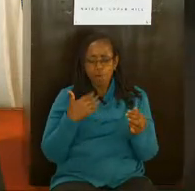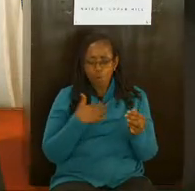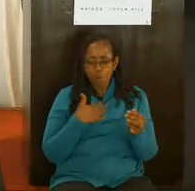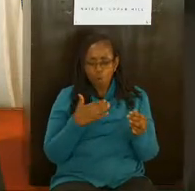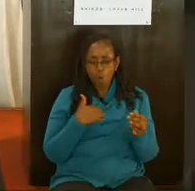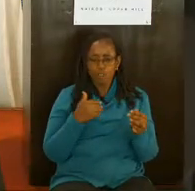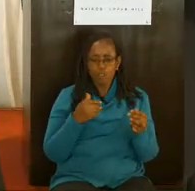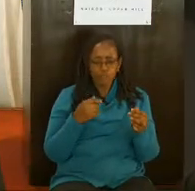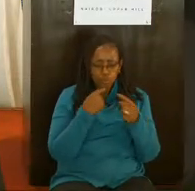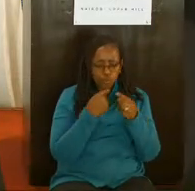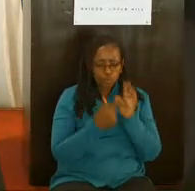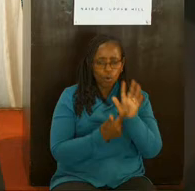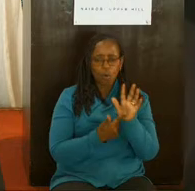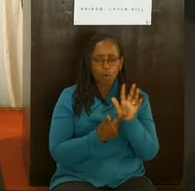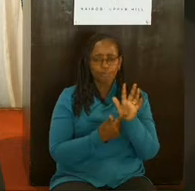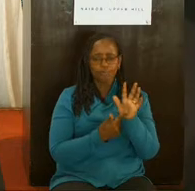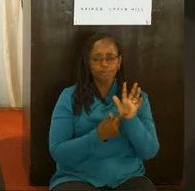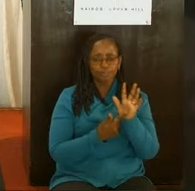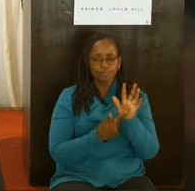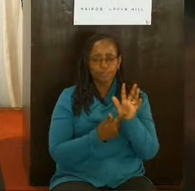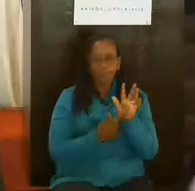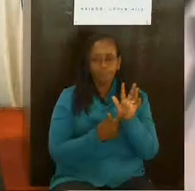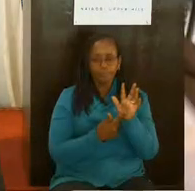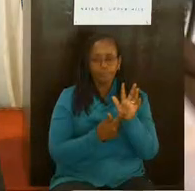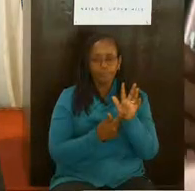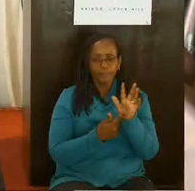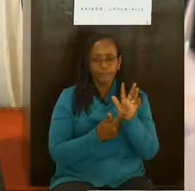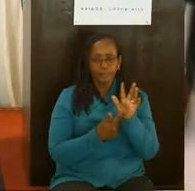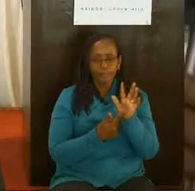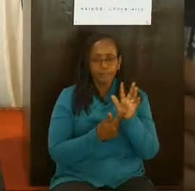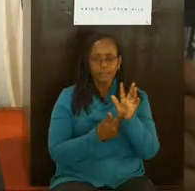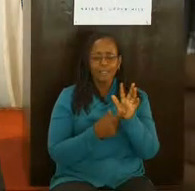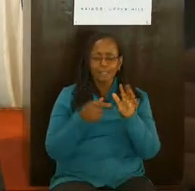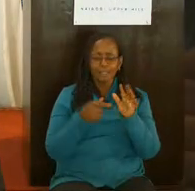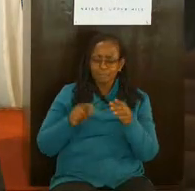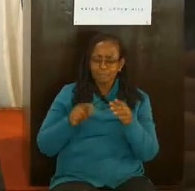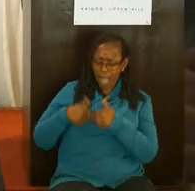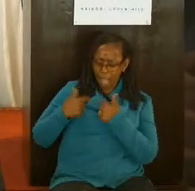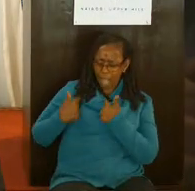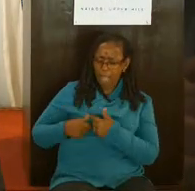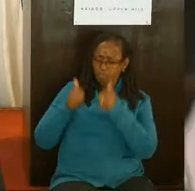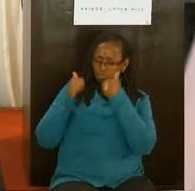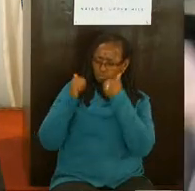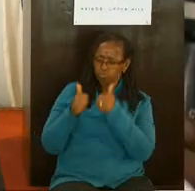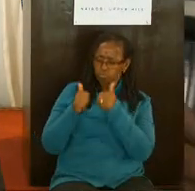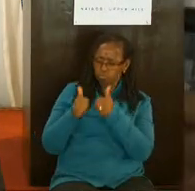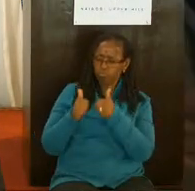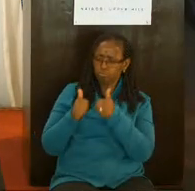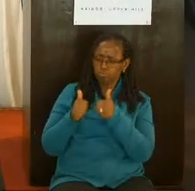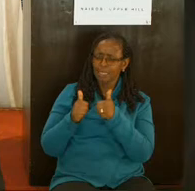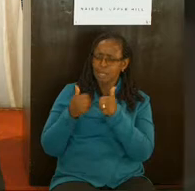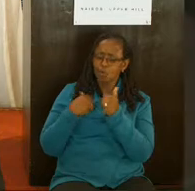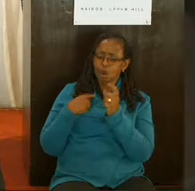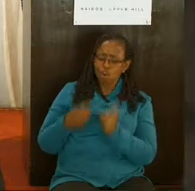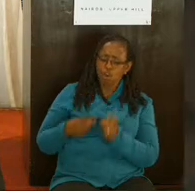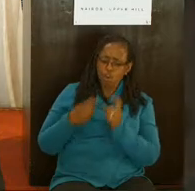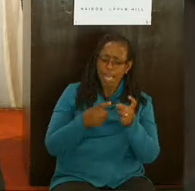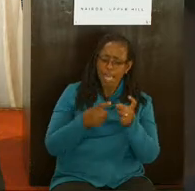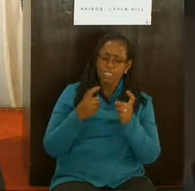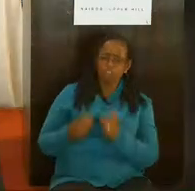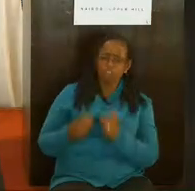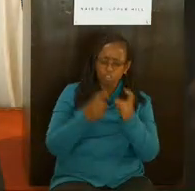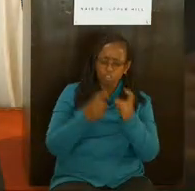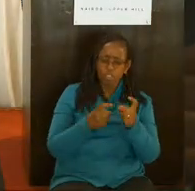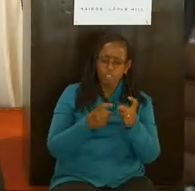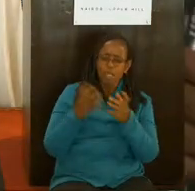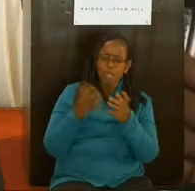that they are so uh so much in utu they even the philanthropic that is the word Oliver they